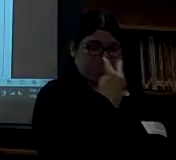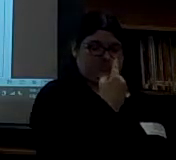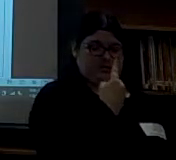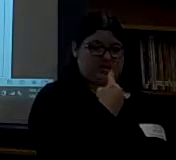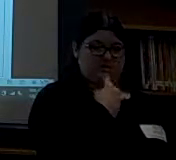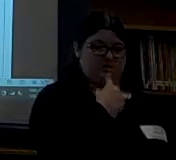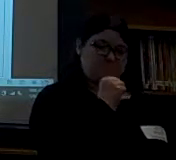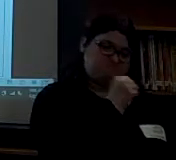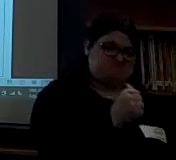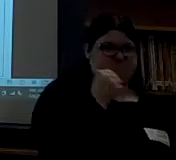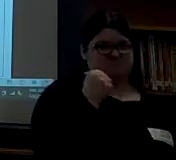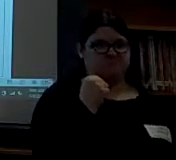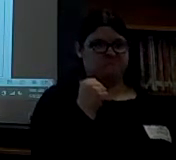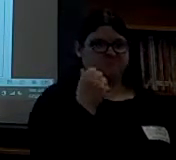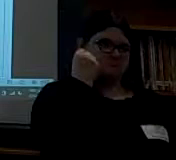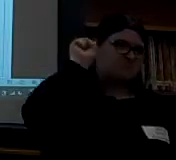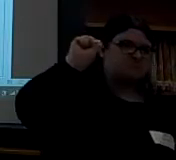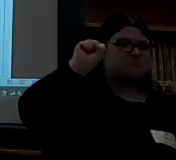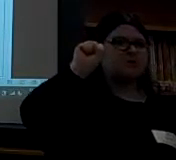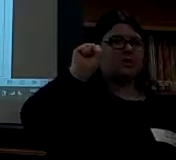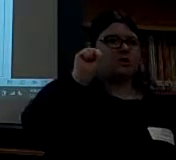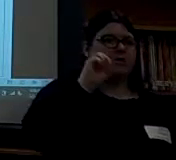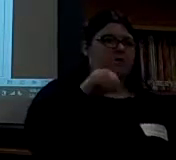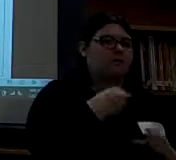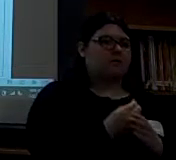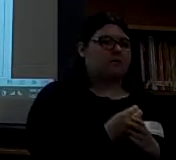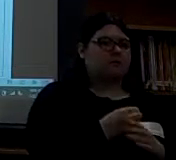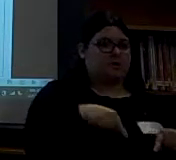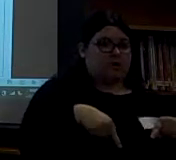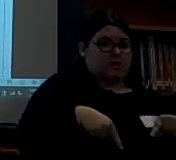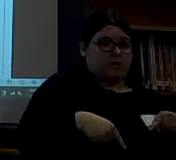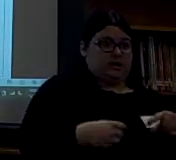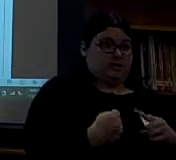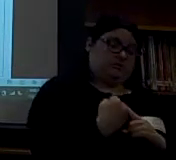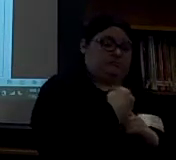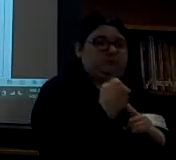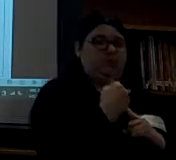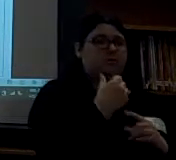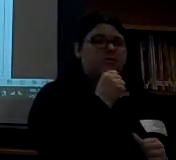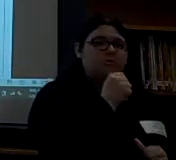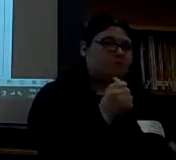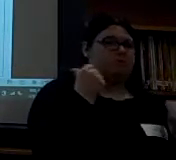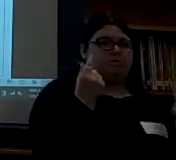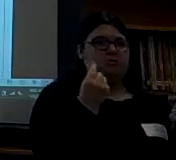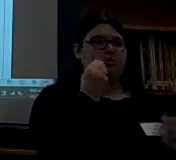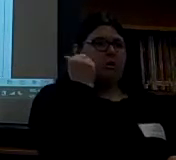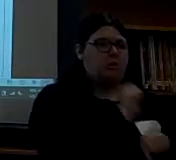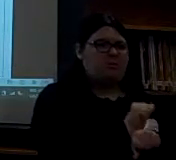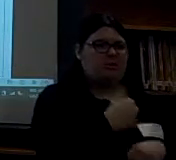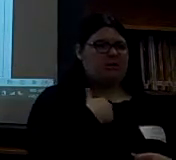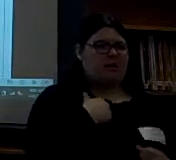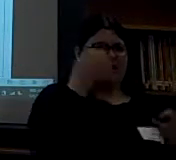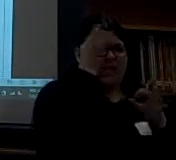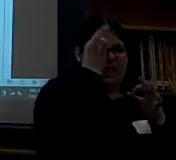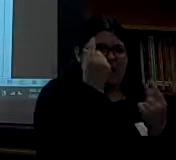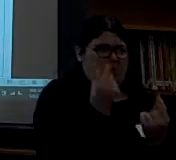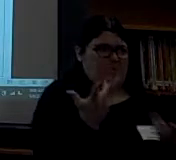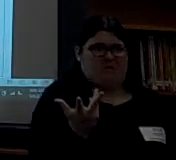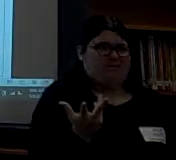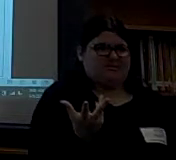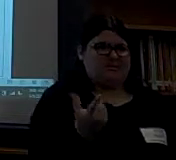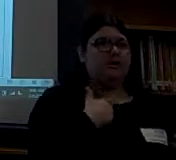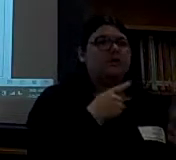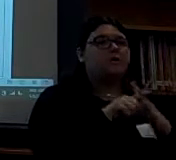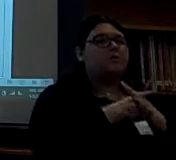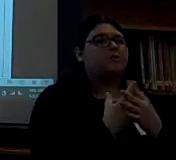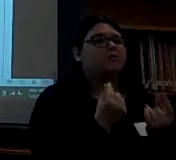face and defying me, or when they're in the middle of a panic attack, or when they are refusing to do their homework, I don't know what to do. So I actually